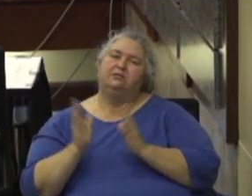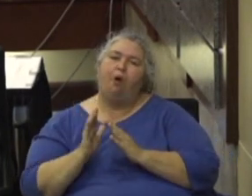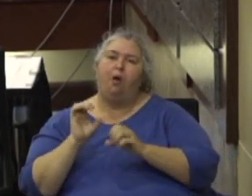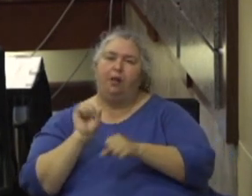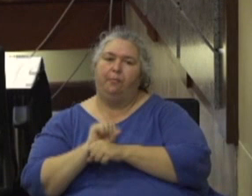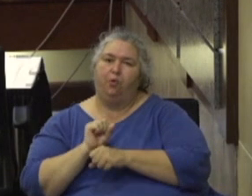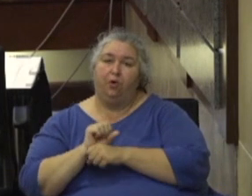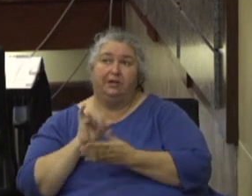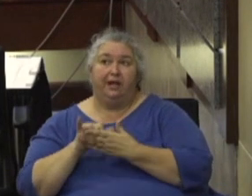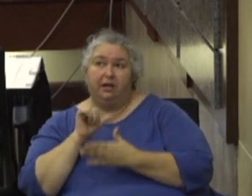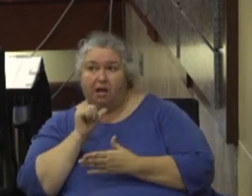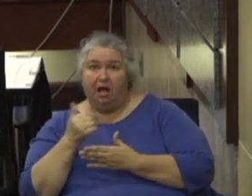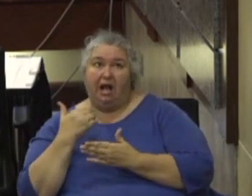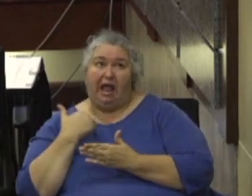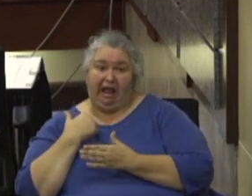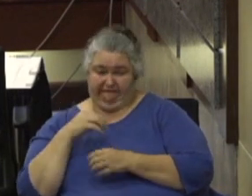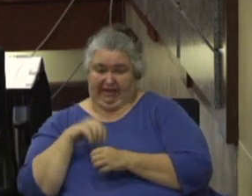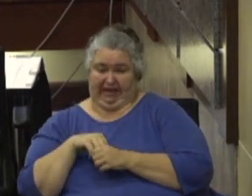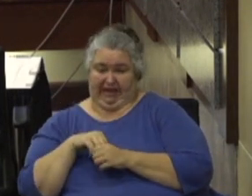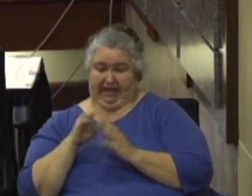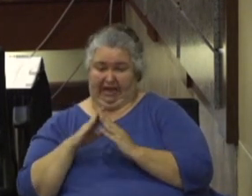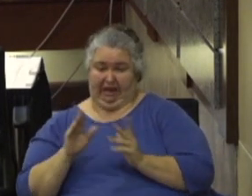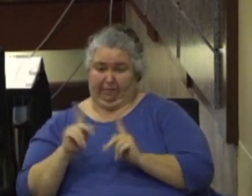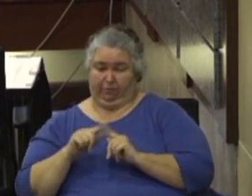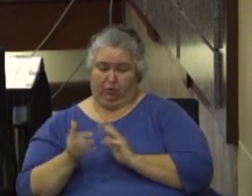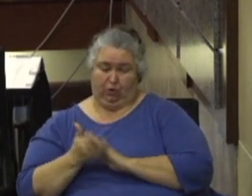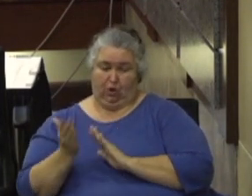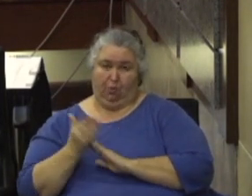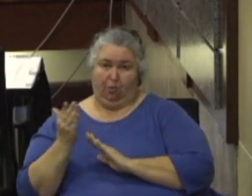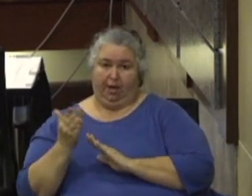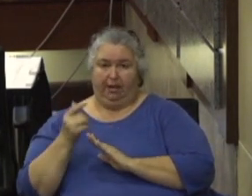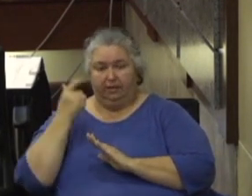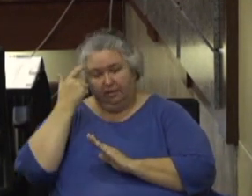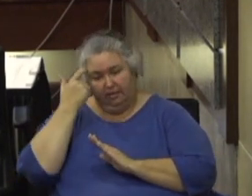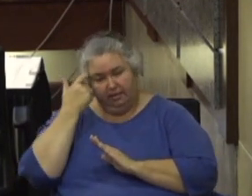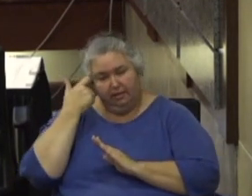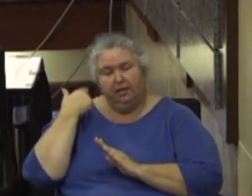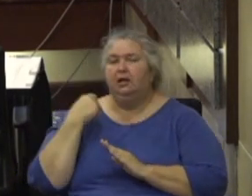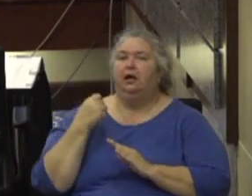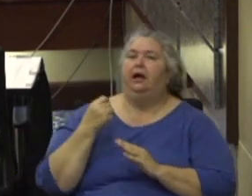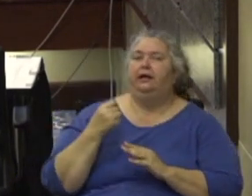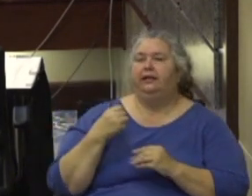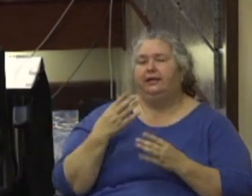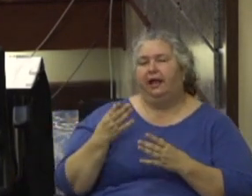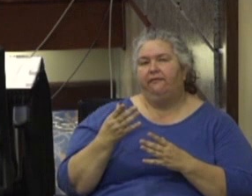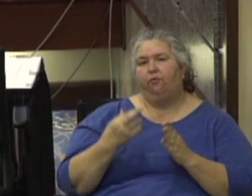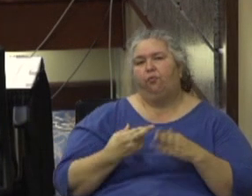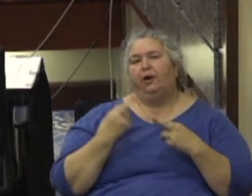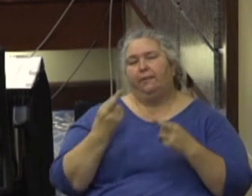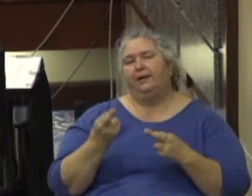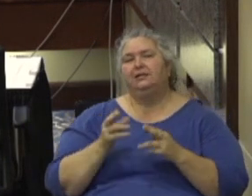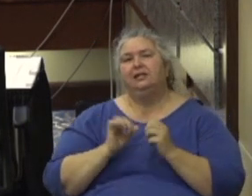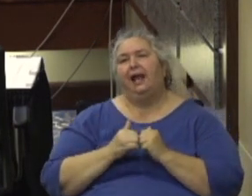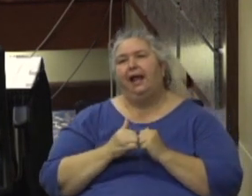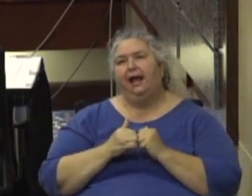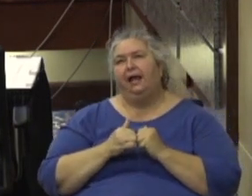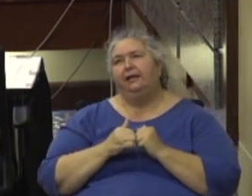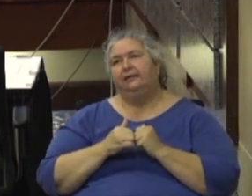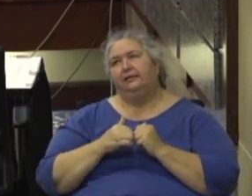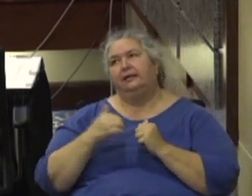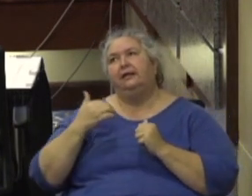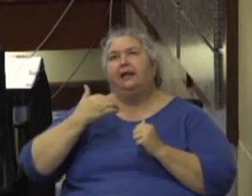don't have people in-house to help them operationalize the new recommendations about how to have safe public